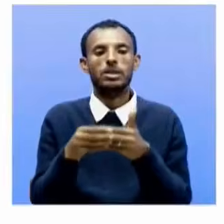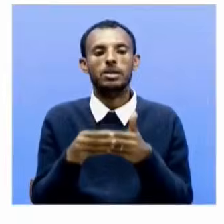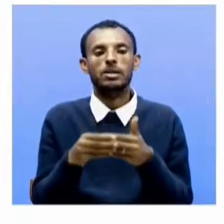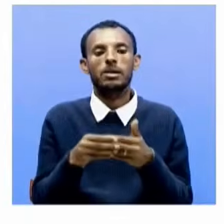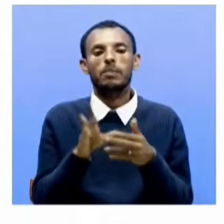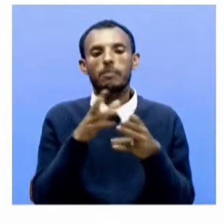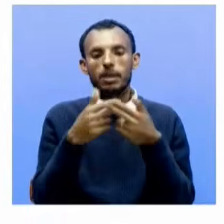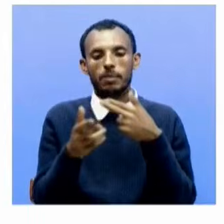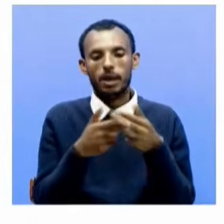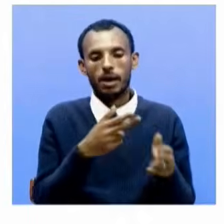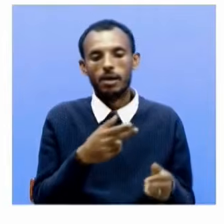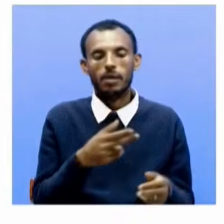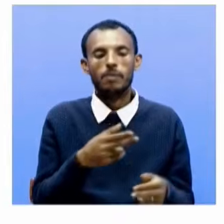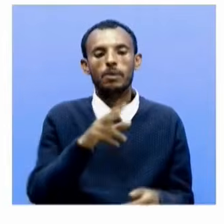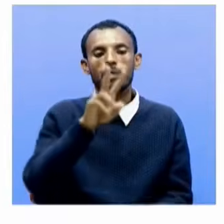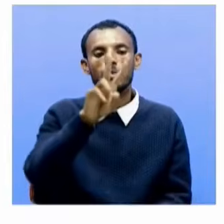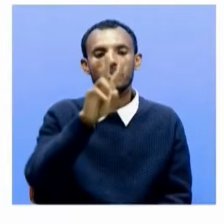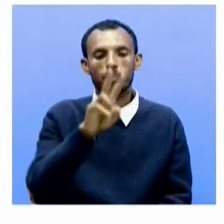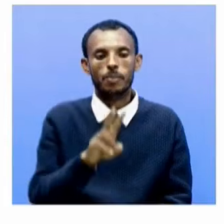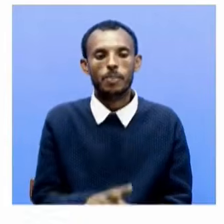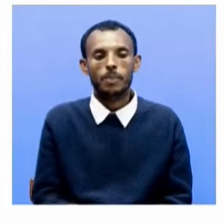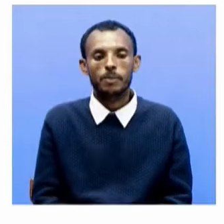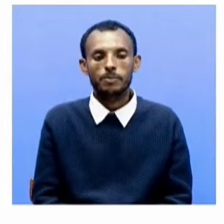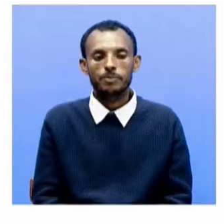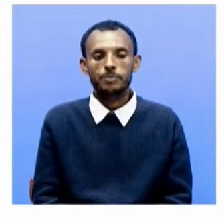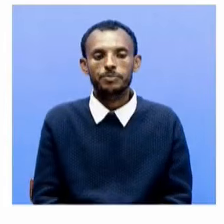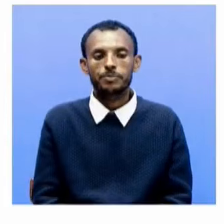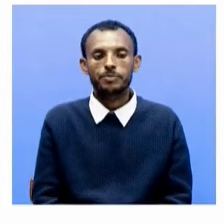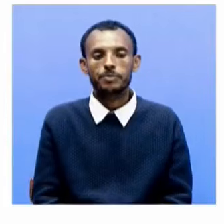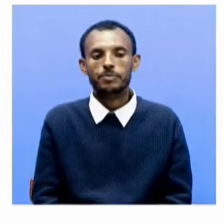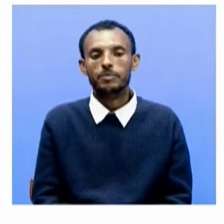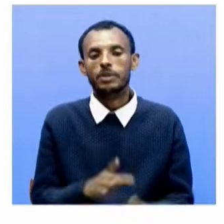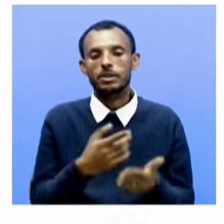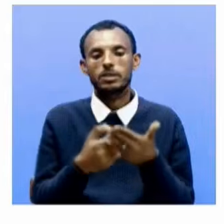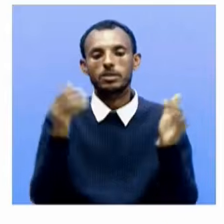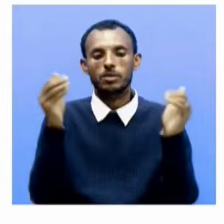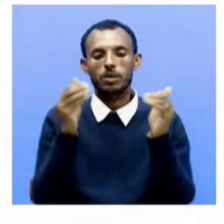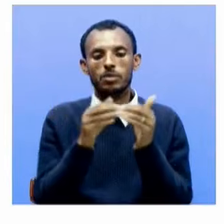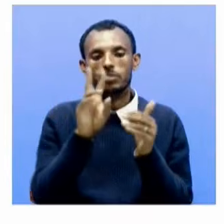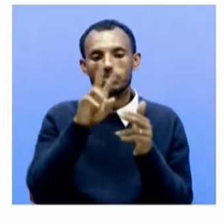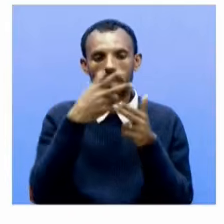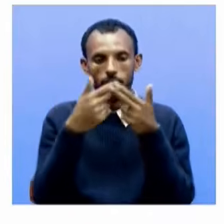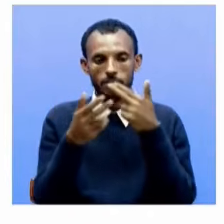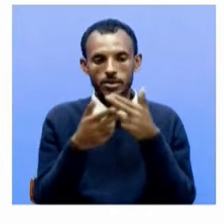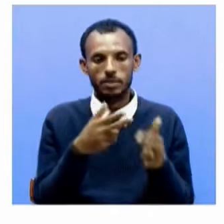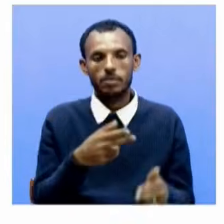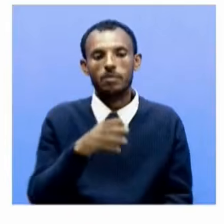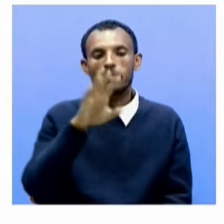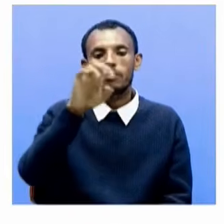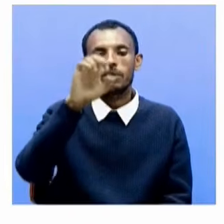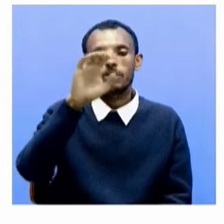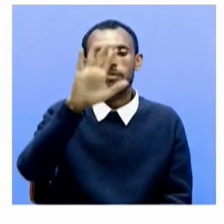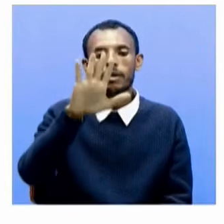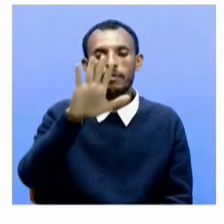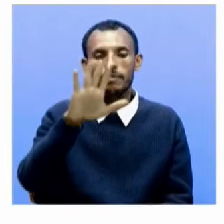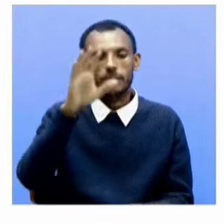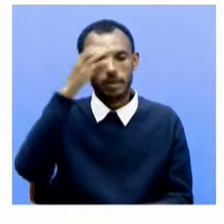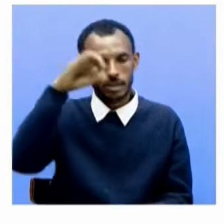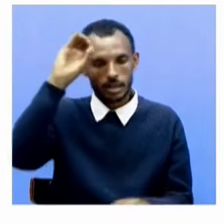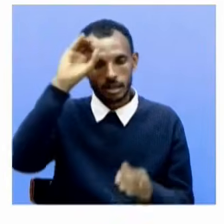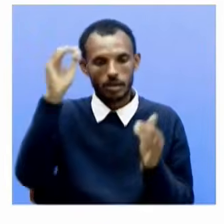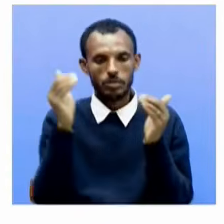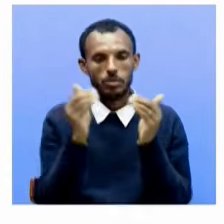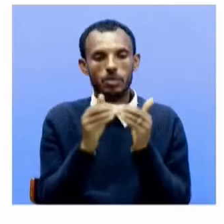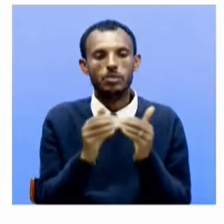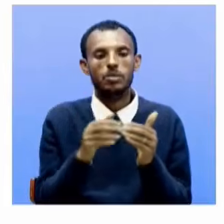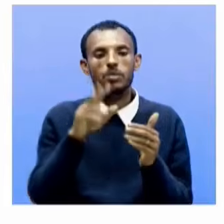can multiply this equation both sides by 2. Then this becomes 2 times 45 degree is equal to